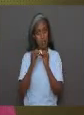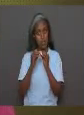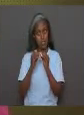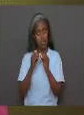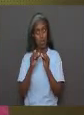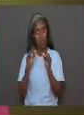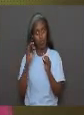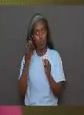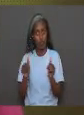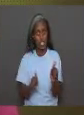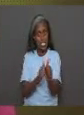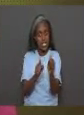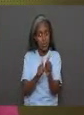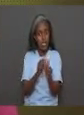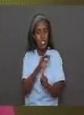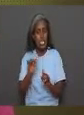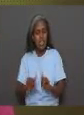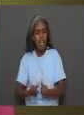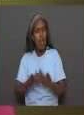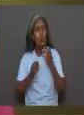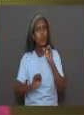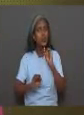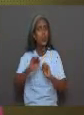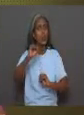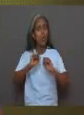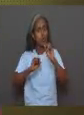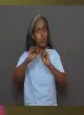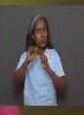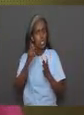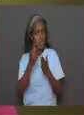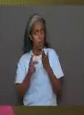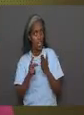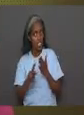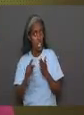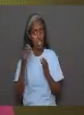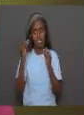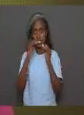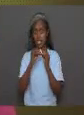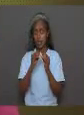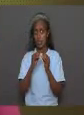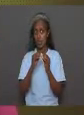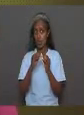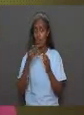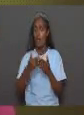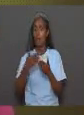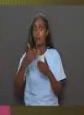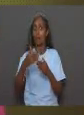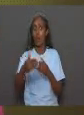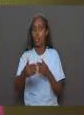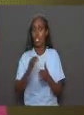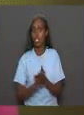sequence and how to compute the partial sums of